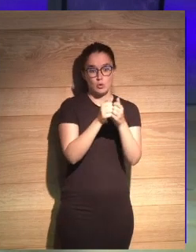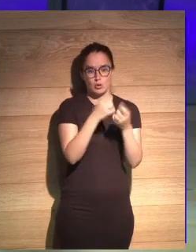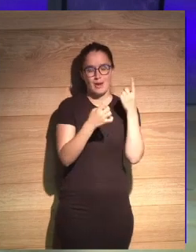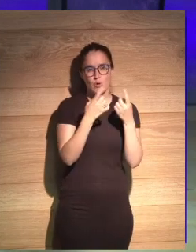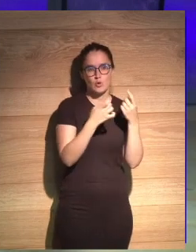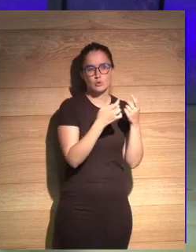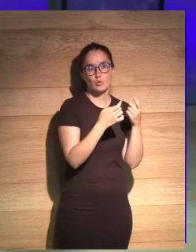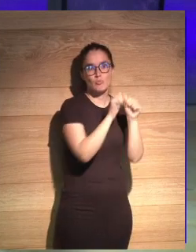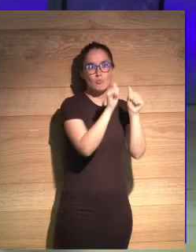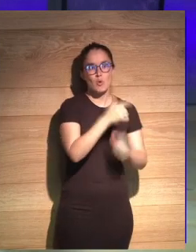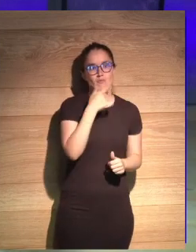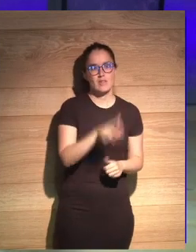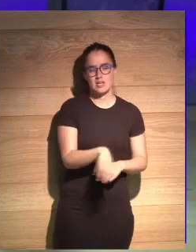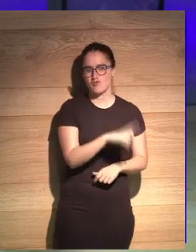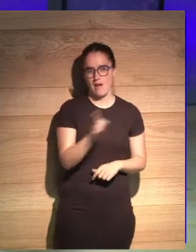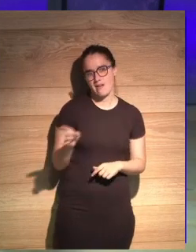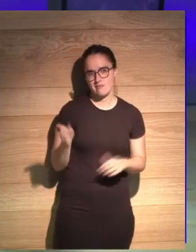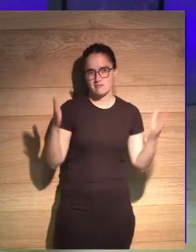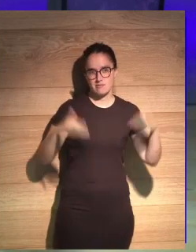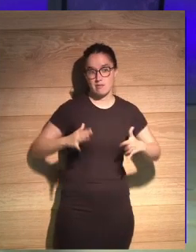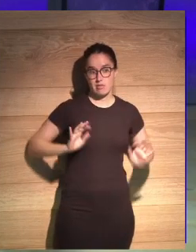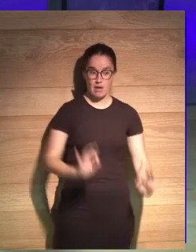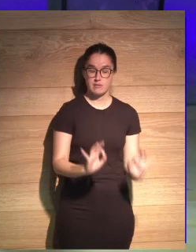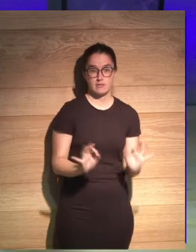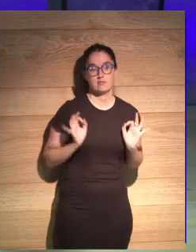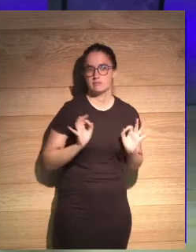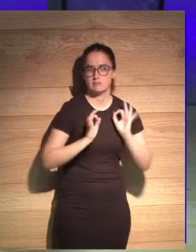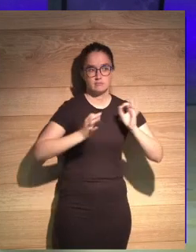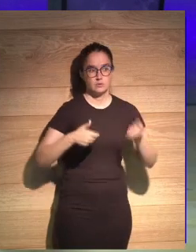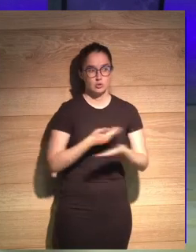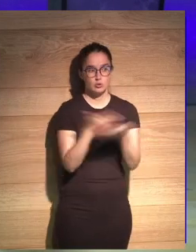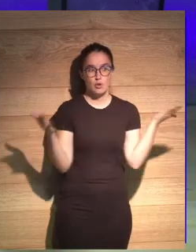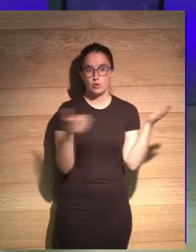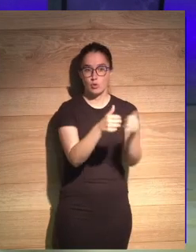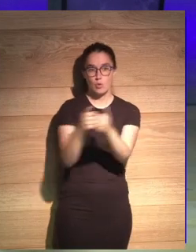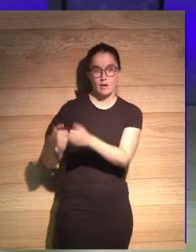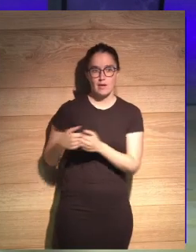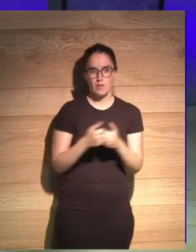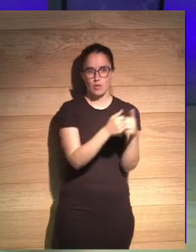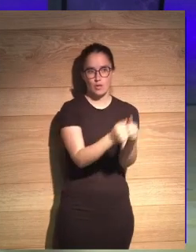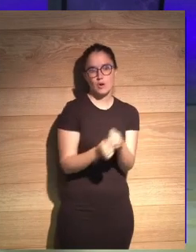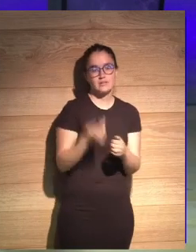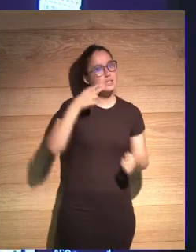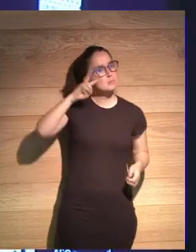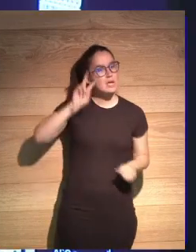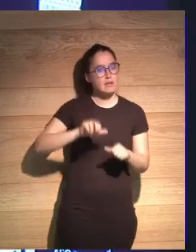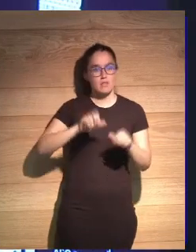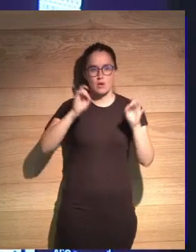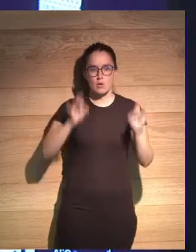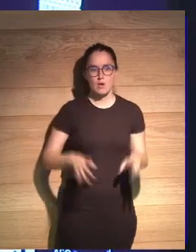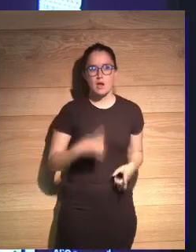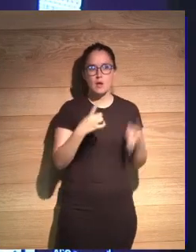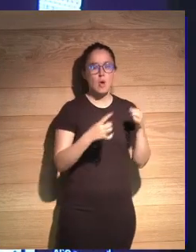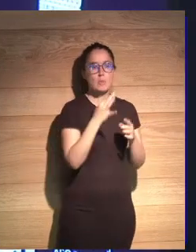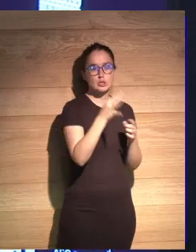that they have. This is a debate that's going on. Some games have a single mode, and they say